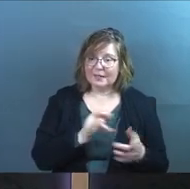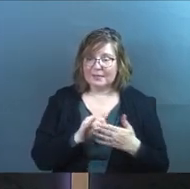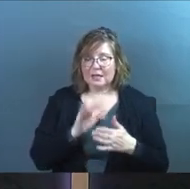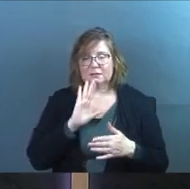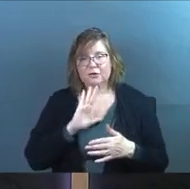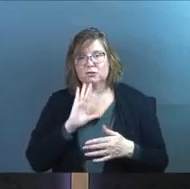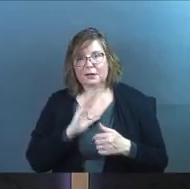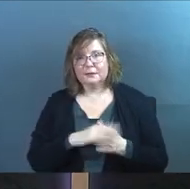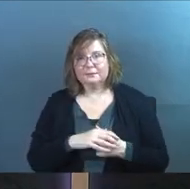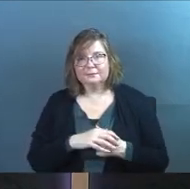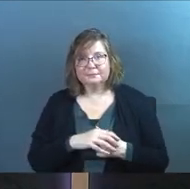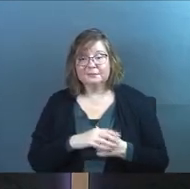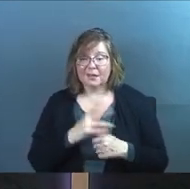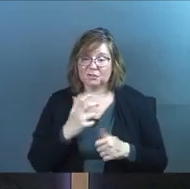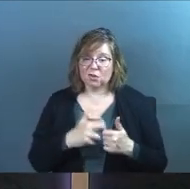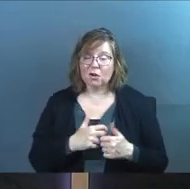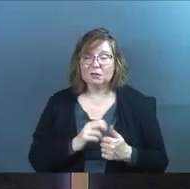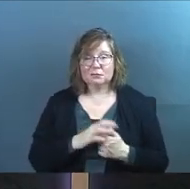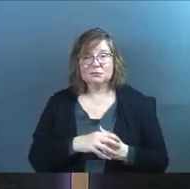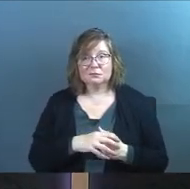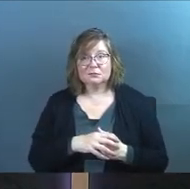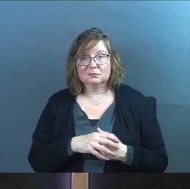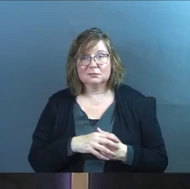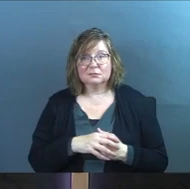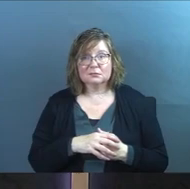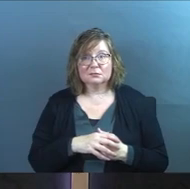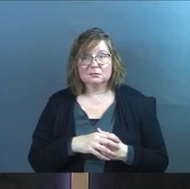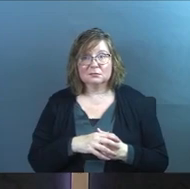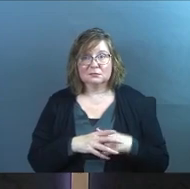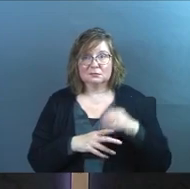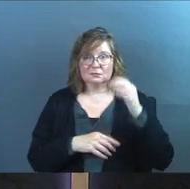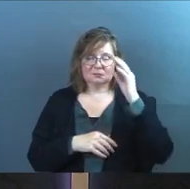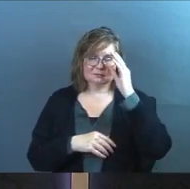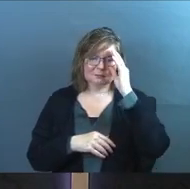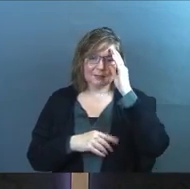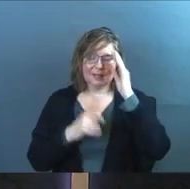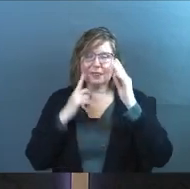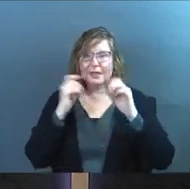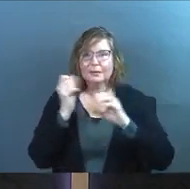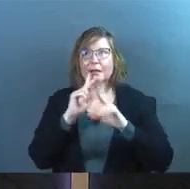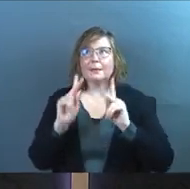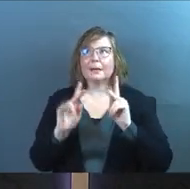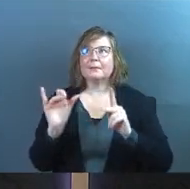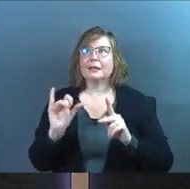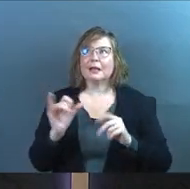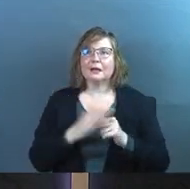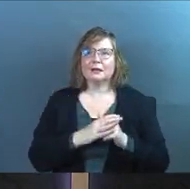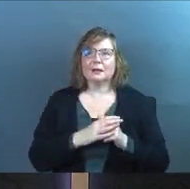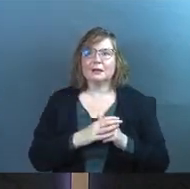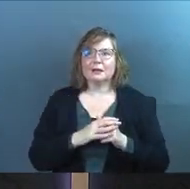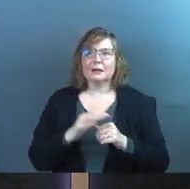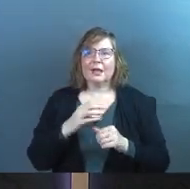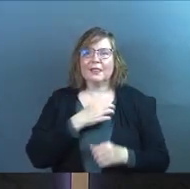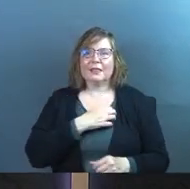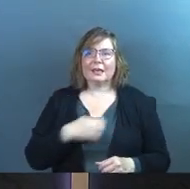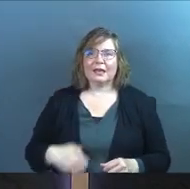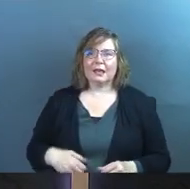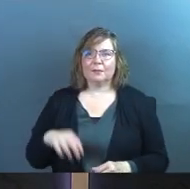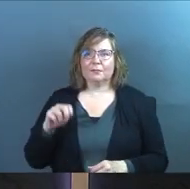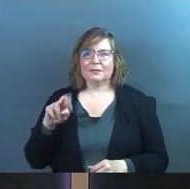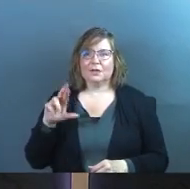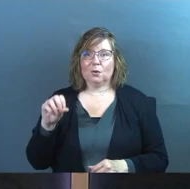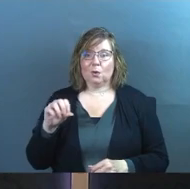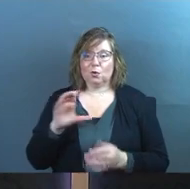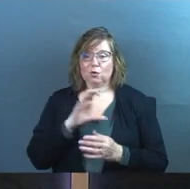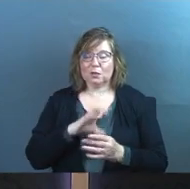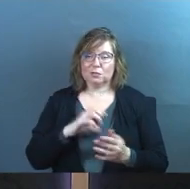That's frustrating. That's hard, huh? Think big picture, man. Think of people like the Emperor Nero in Rome who was putting